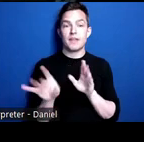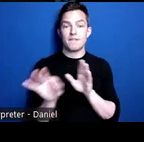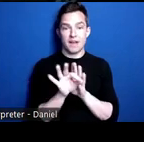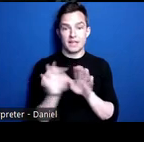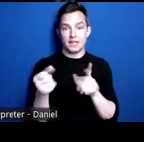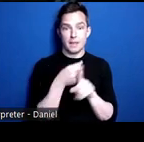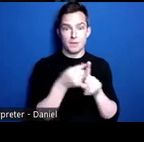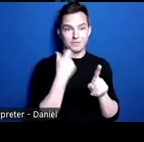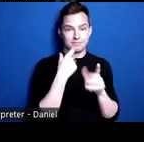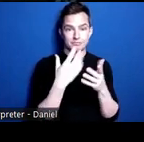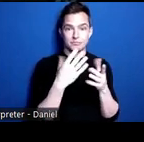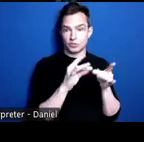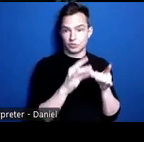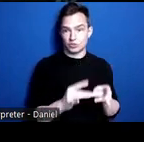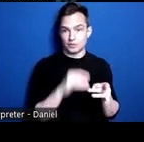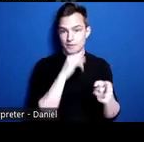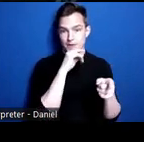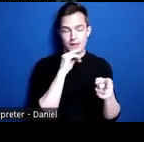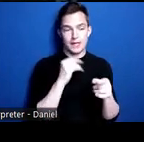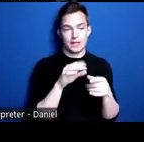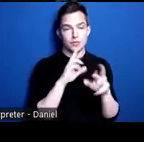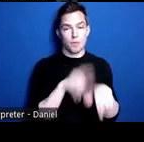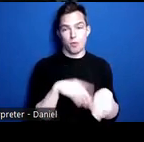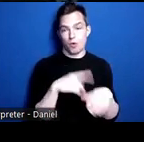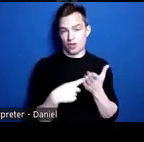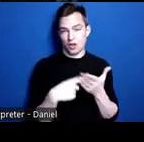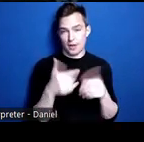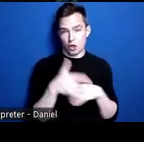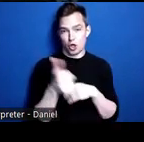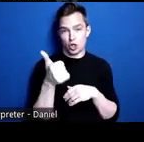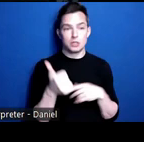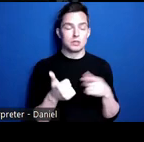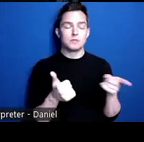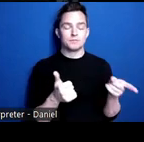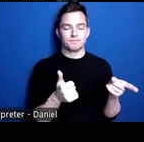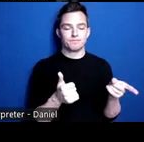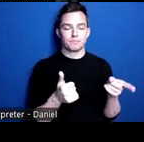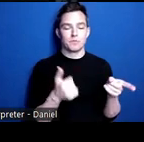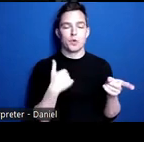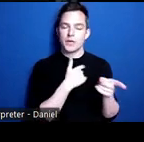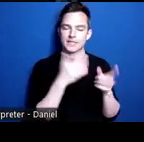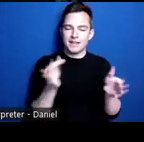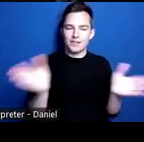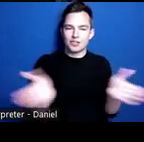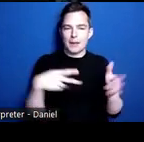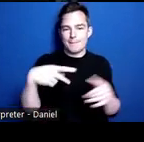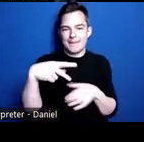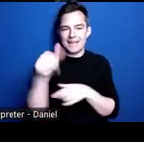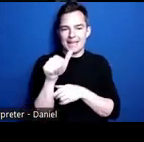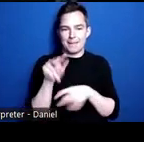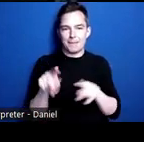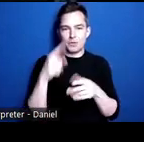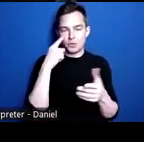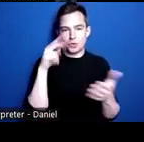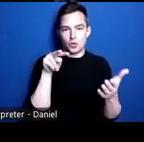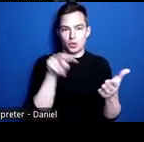we talked about when I was referring to the report earlier. So we definitely encourage PNAs to look carefully, or PNAs and